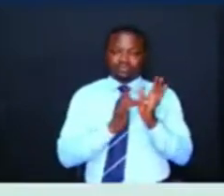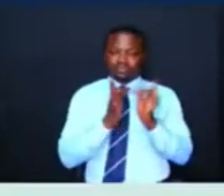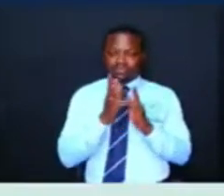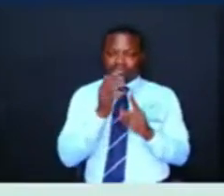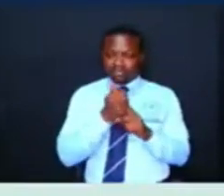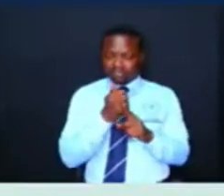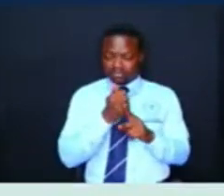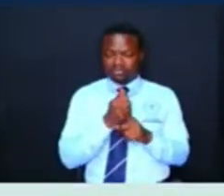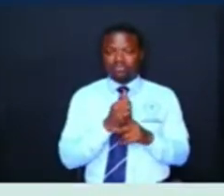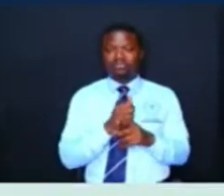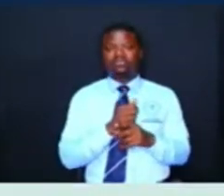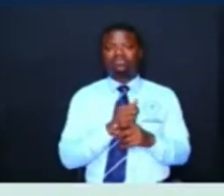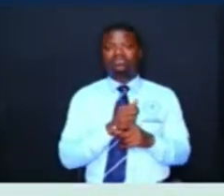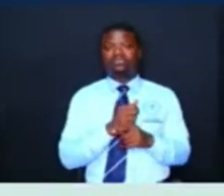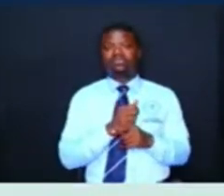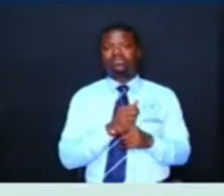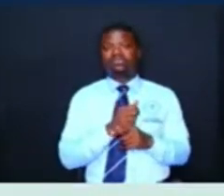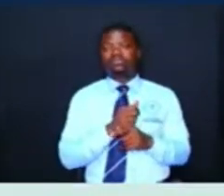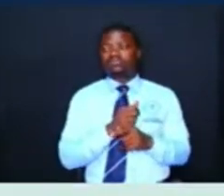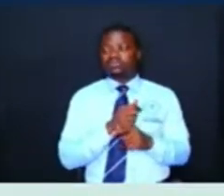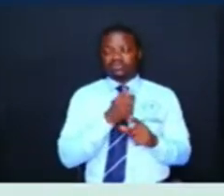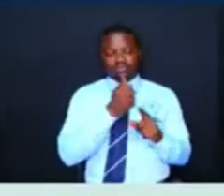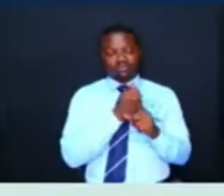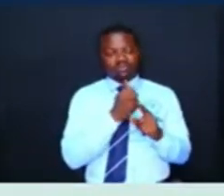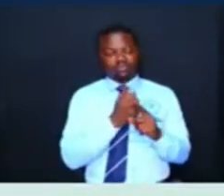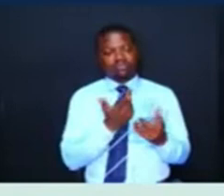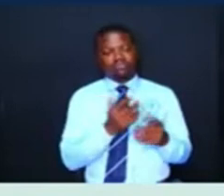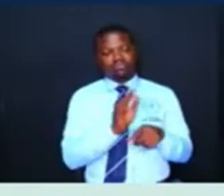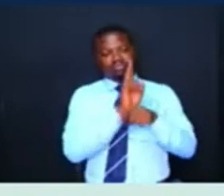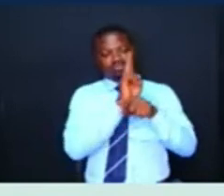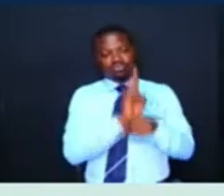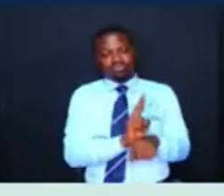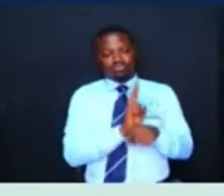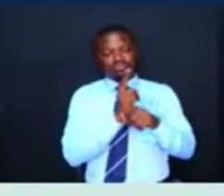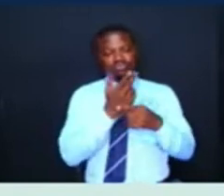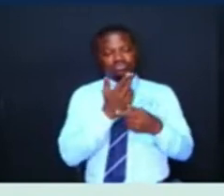Jesus was a man of sorrows.